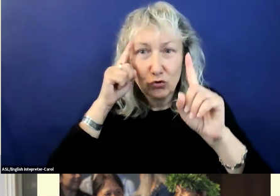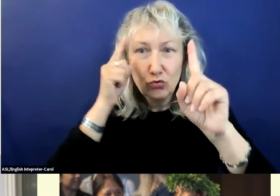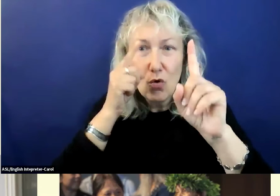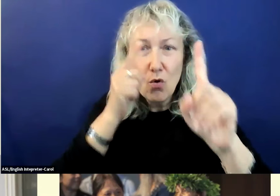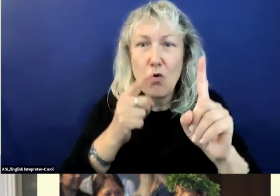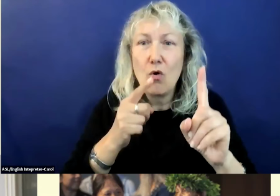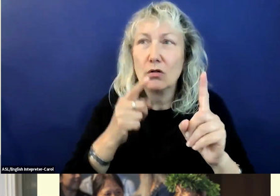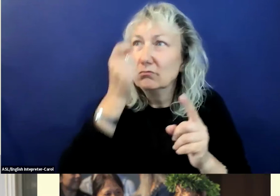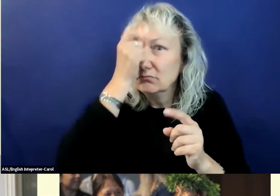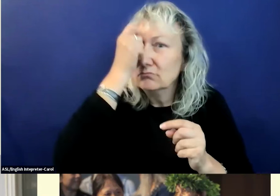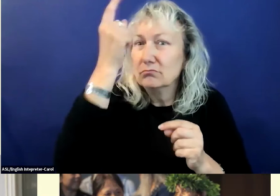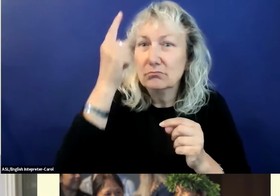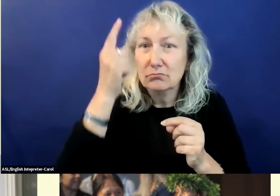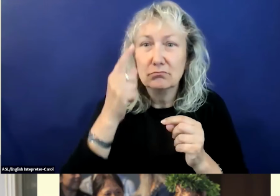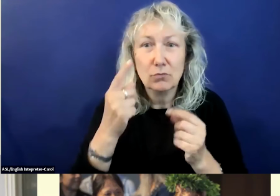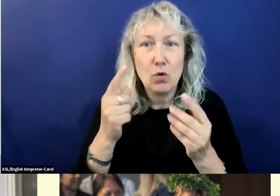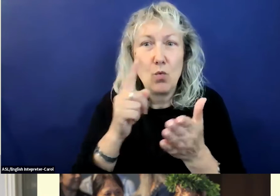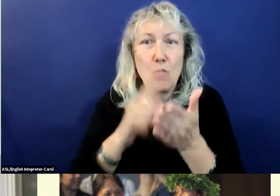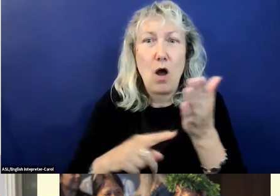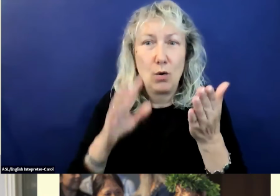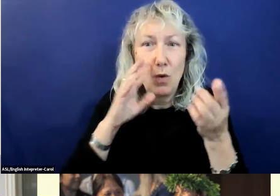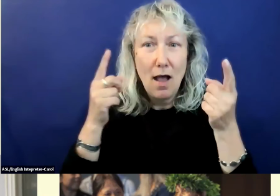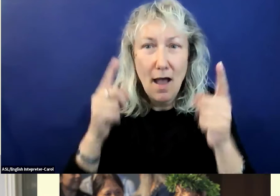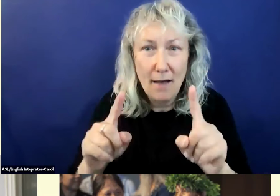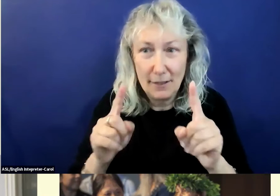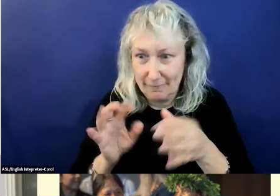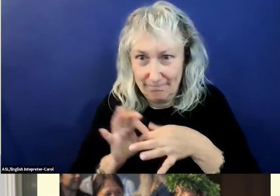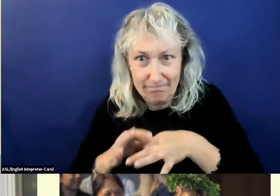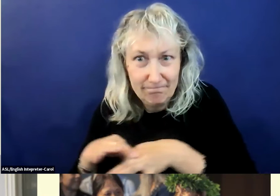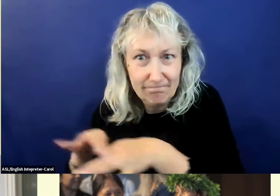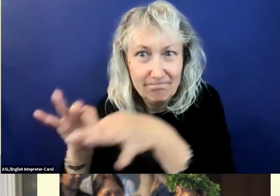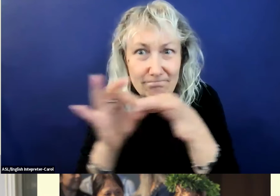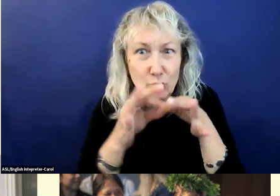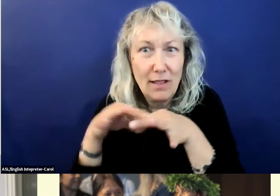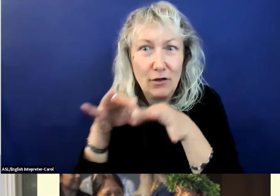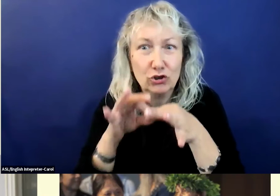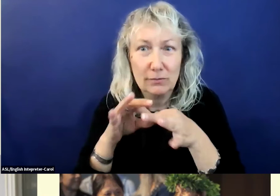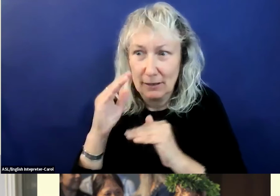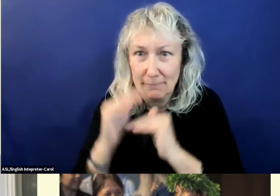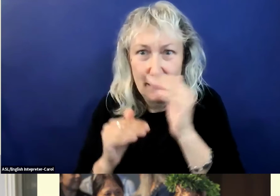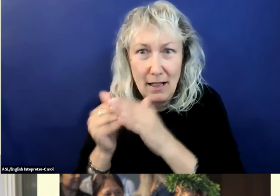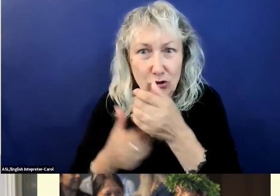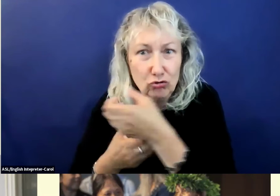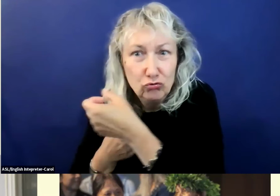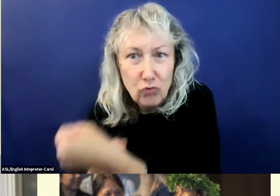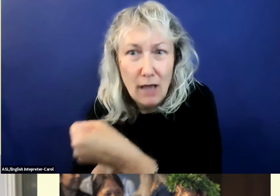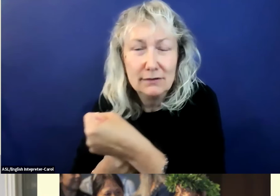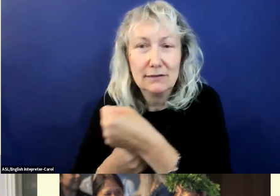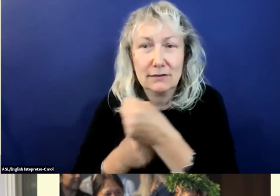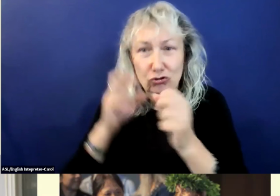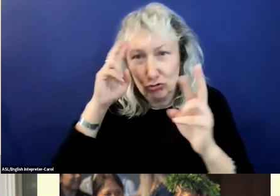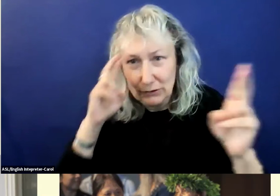the outcome of it, mutual respect, relationship, and building trust for one another.